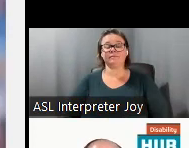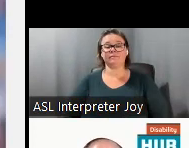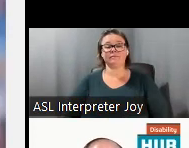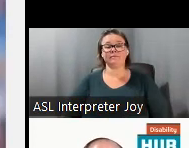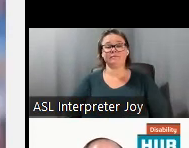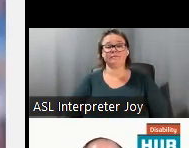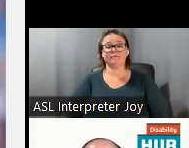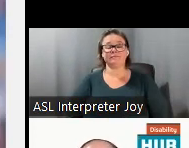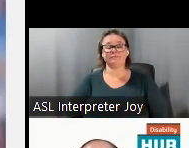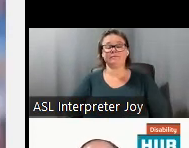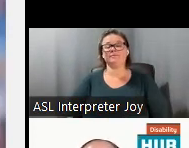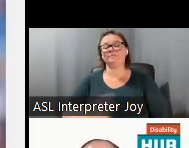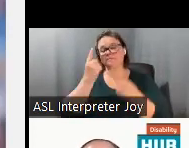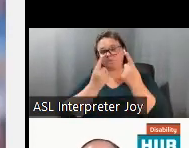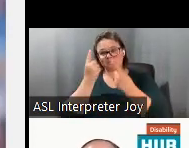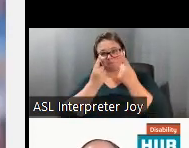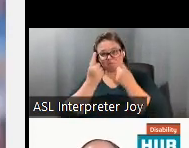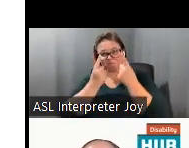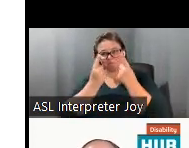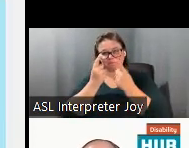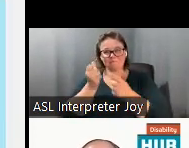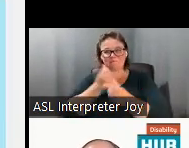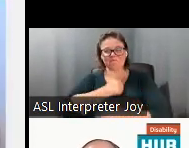it's got to think about it for a minute. 1 second, sorry guys.